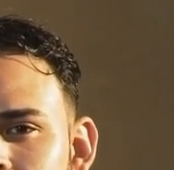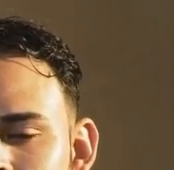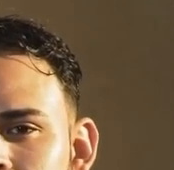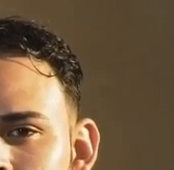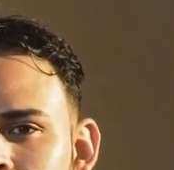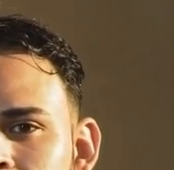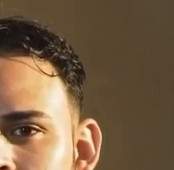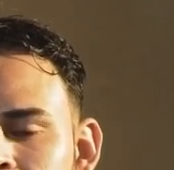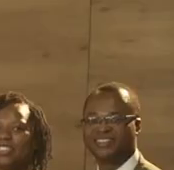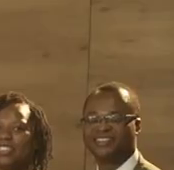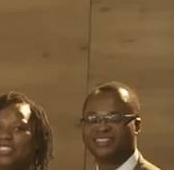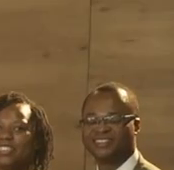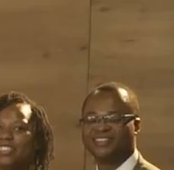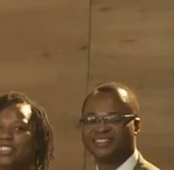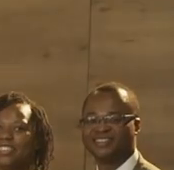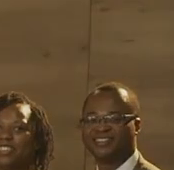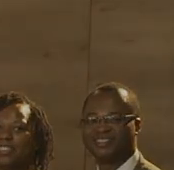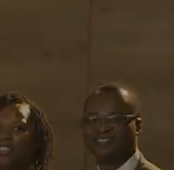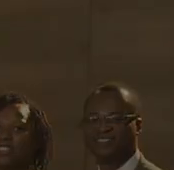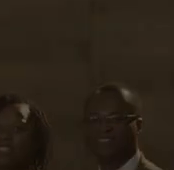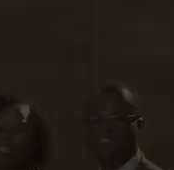that you reconnect with Jesus this Easter.